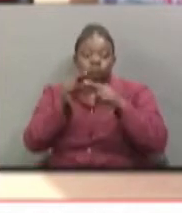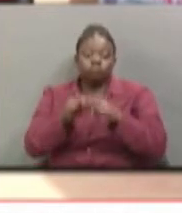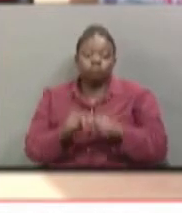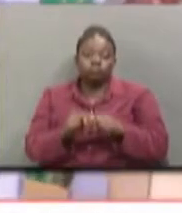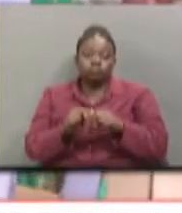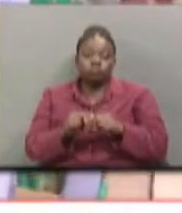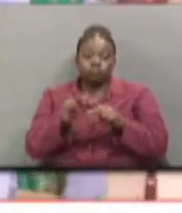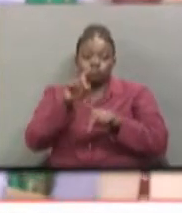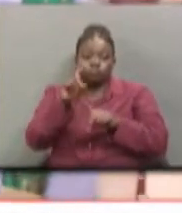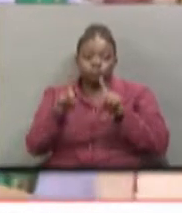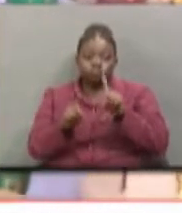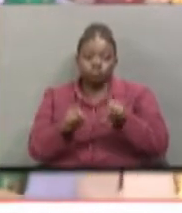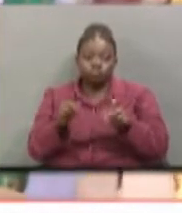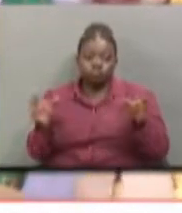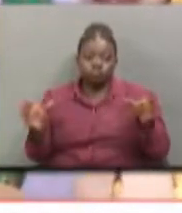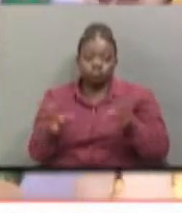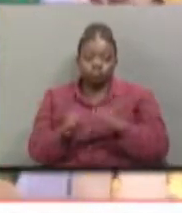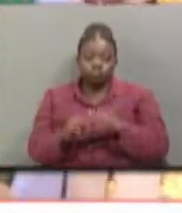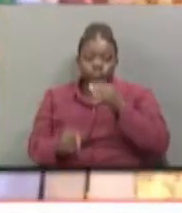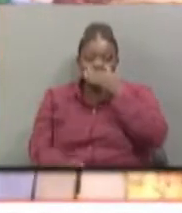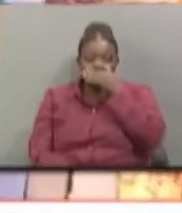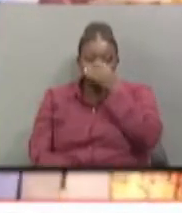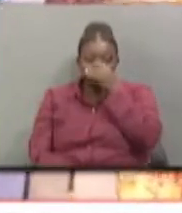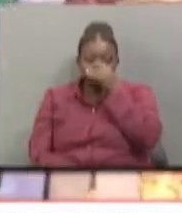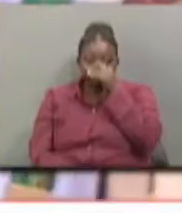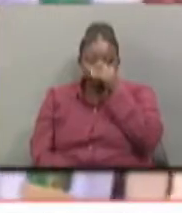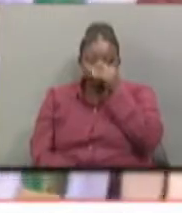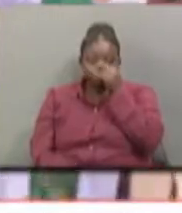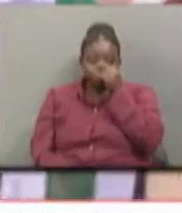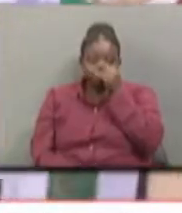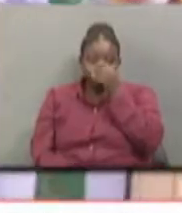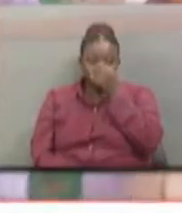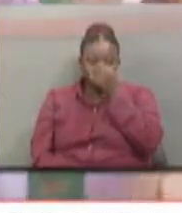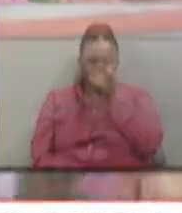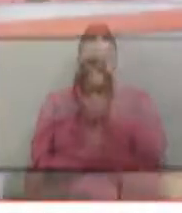ebibuuzo bino. James Magala ne David Tamale bakusakidde gwene ku lwa Bukedde TV.